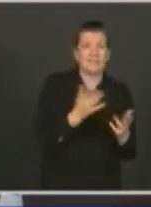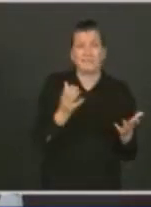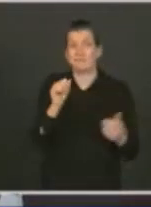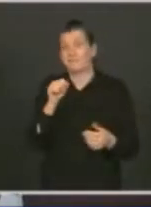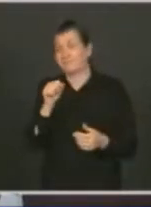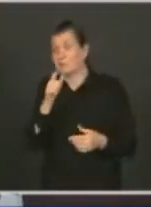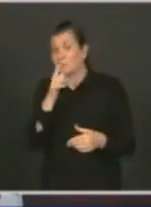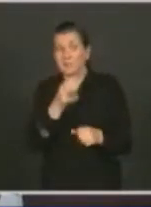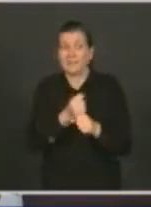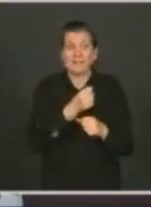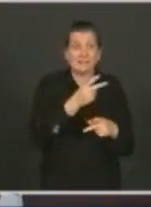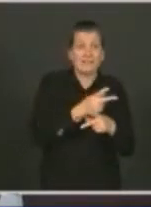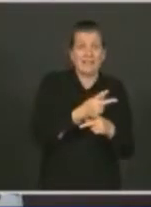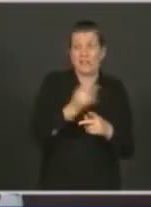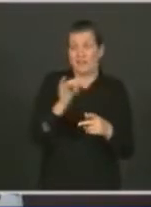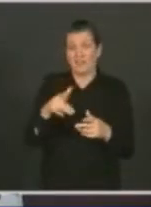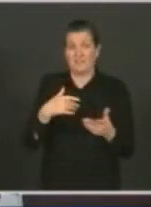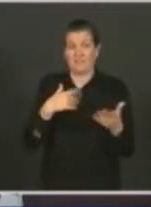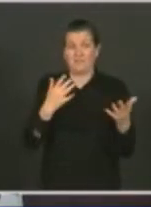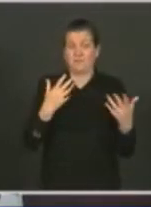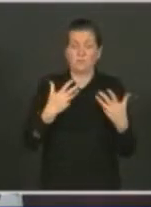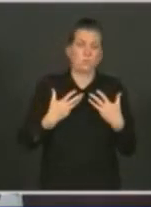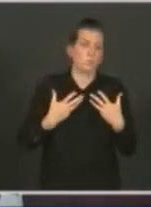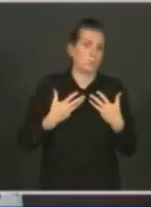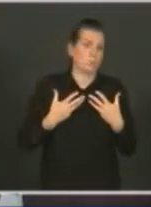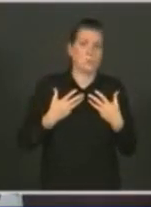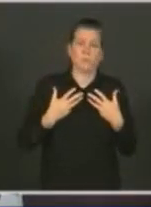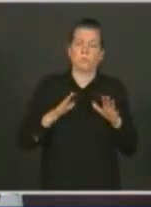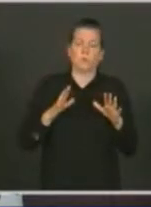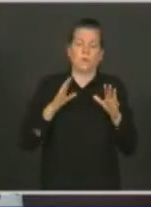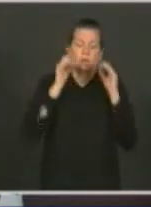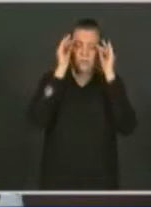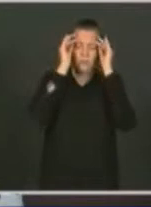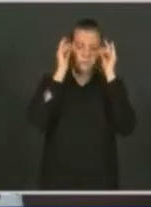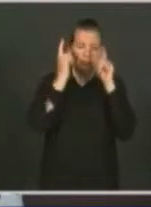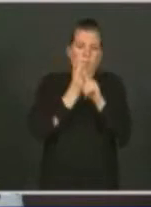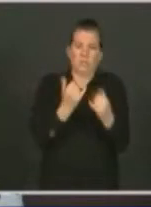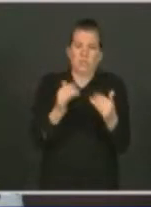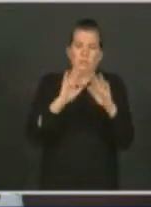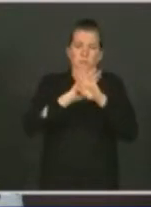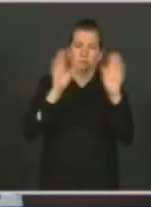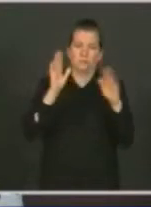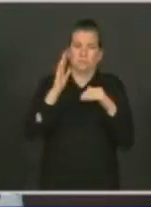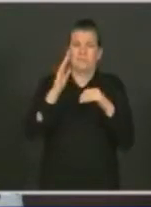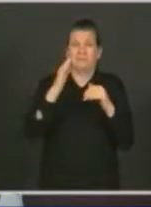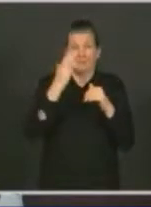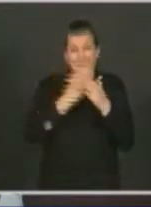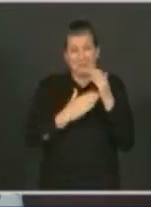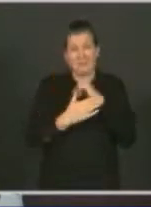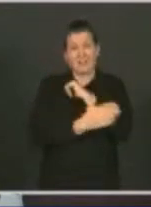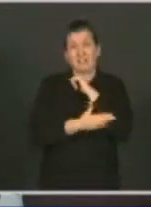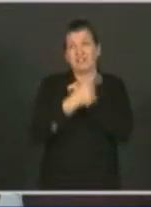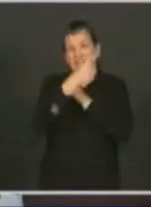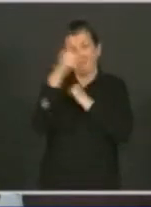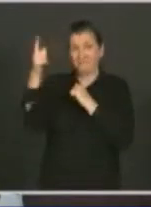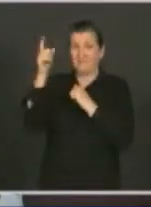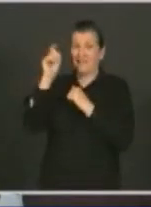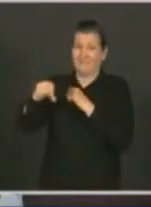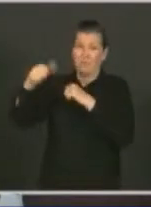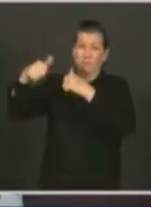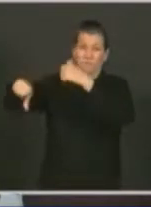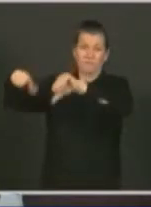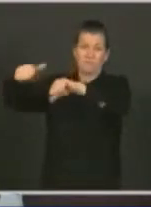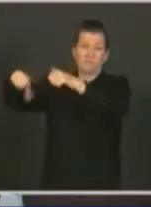is not a thing we ever want to have to come to. Having done that in other countries and refugee camps around the world, that's not something I ever want to see